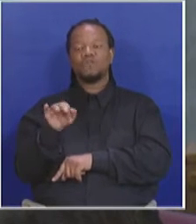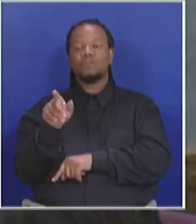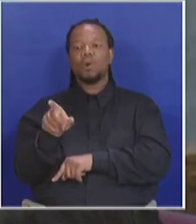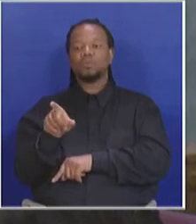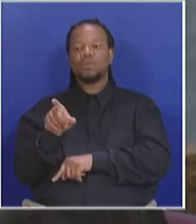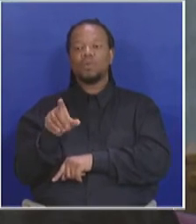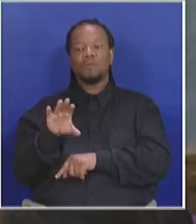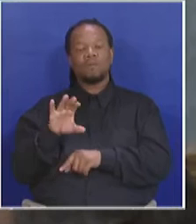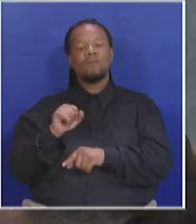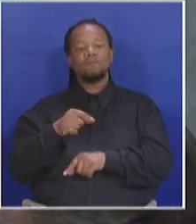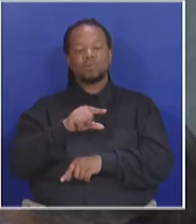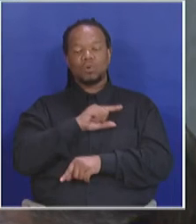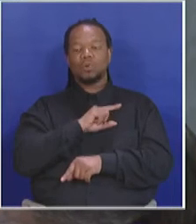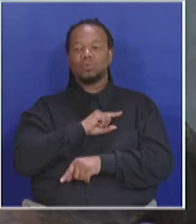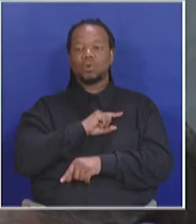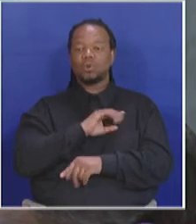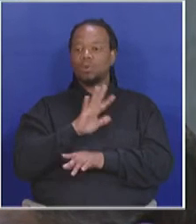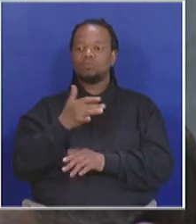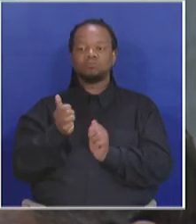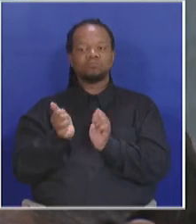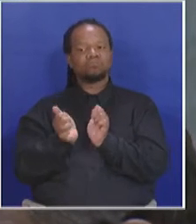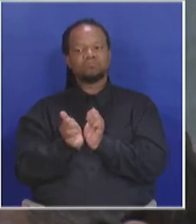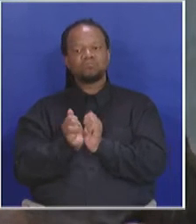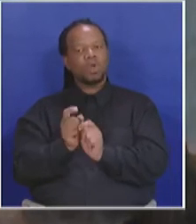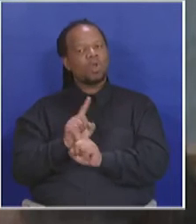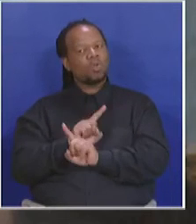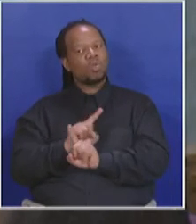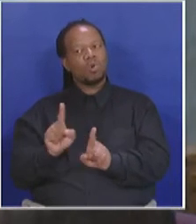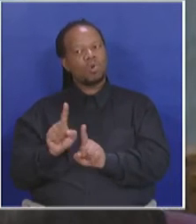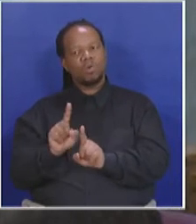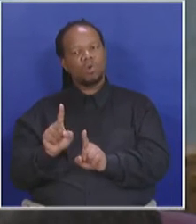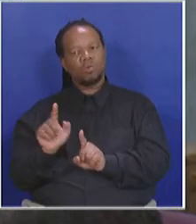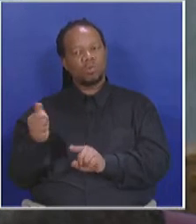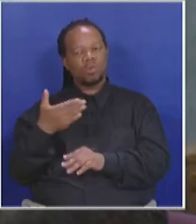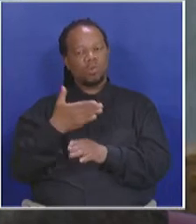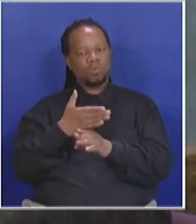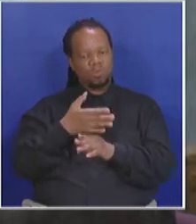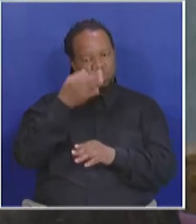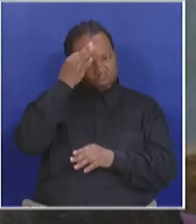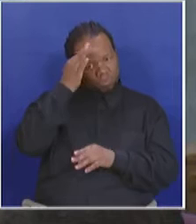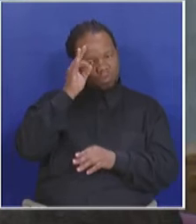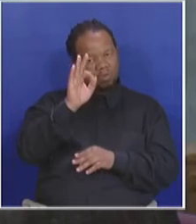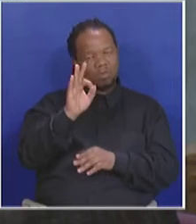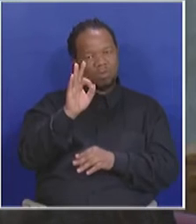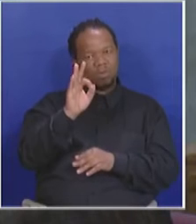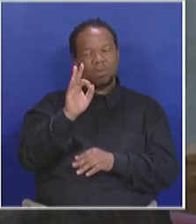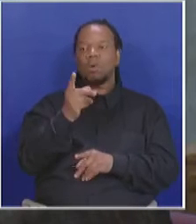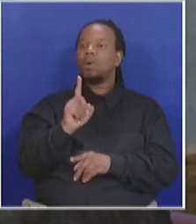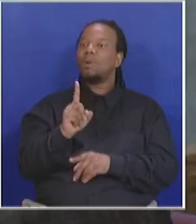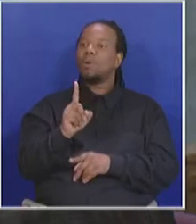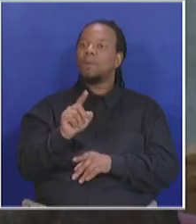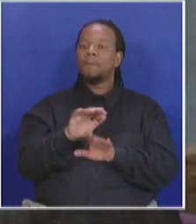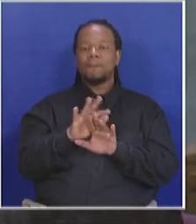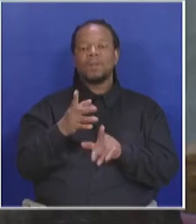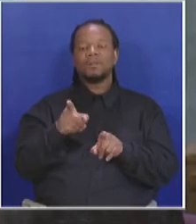corruption and related crimes from holding public office, and that this policy includes appropriate